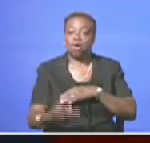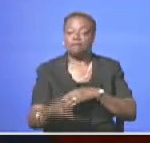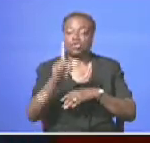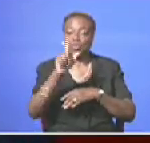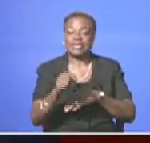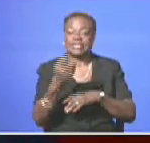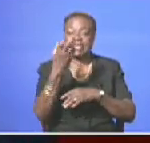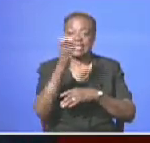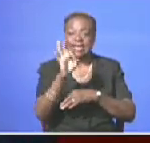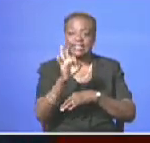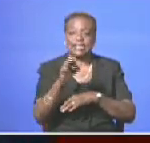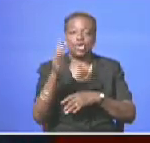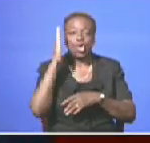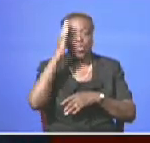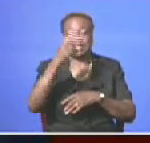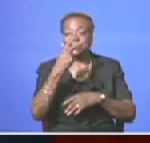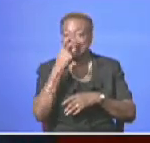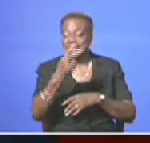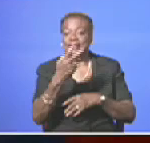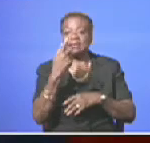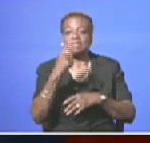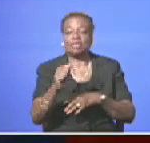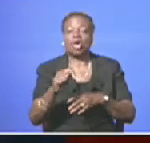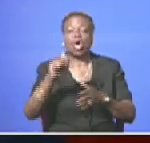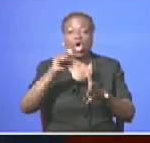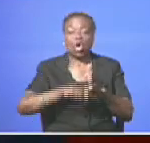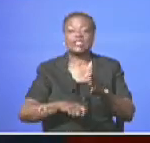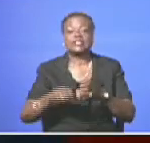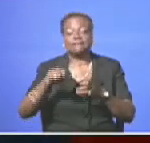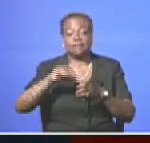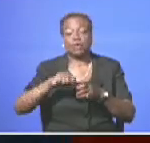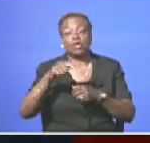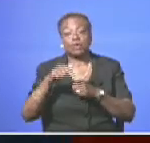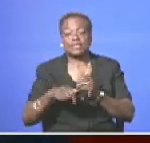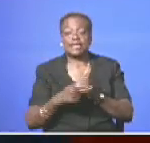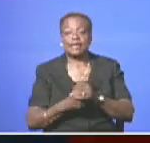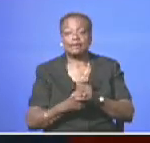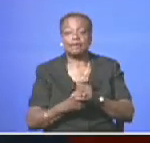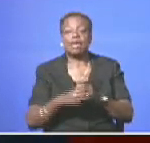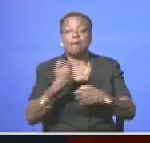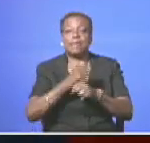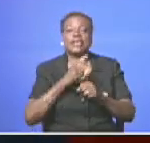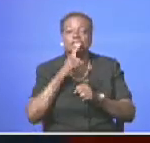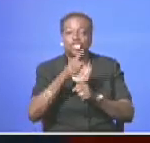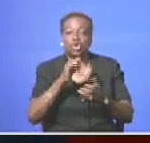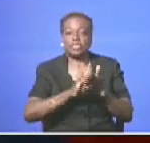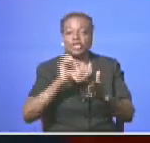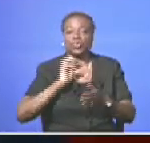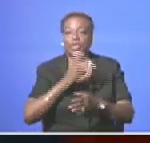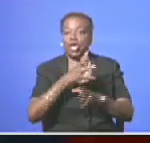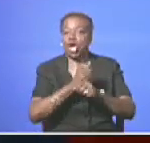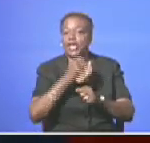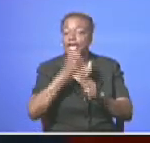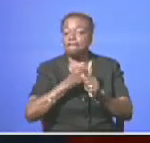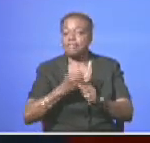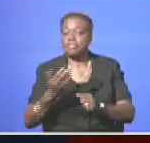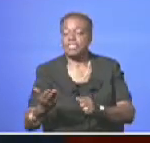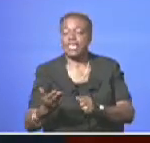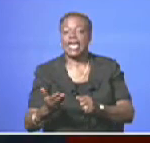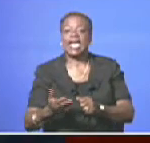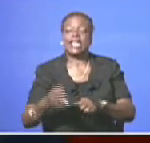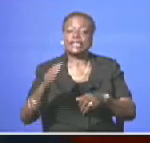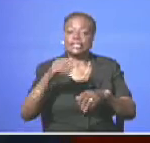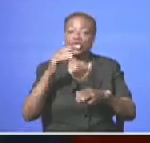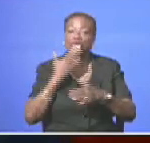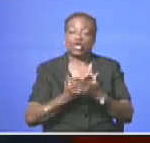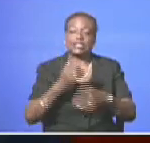stability of power generation as well as the cost of fuel. And so coordinating all of those efforts, making sure that we got everything in a very compressed